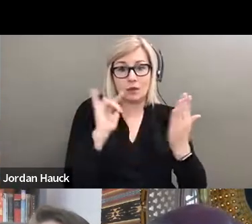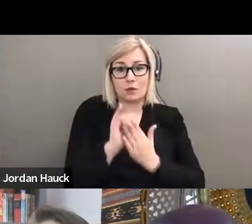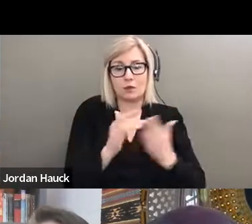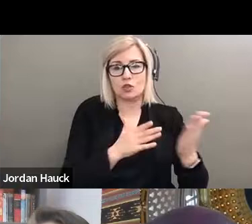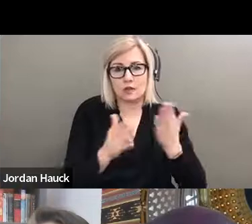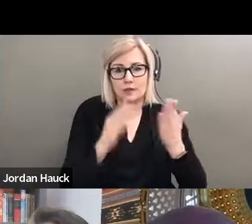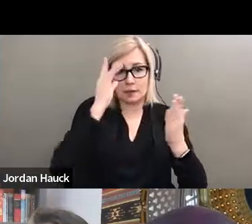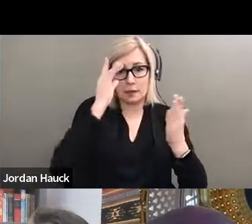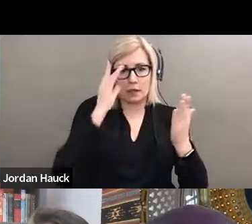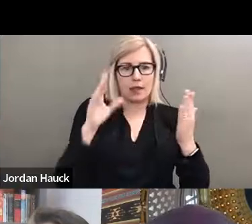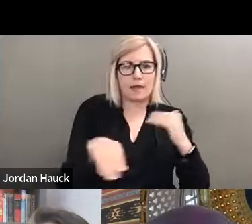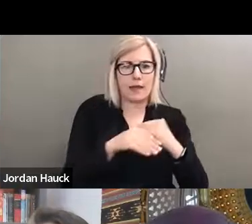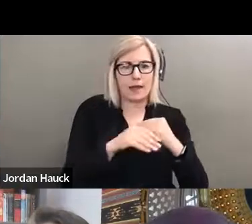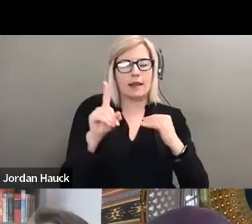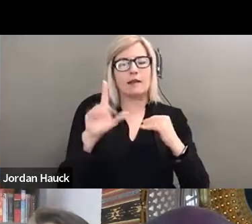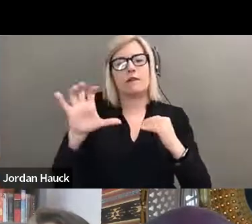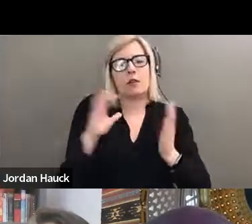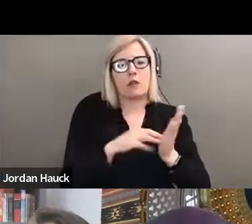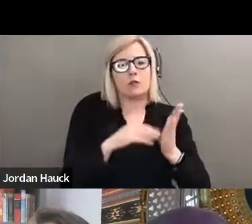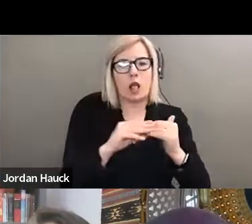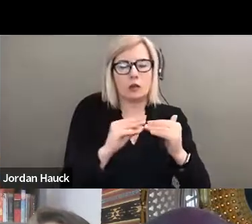services. They put $500,000 in